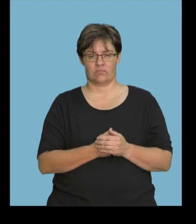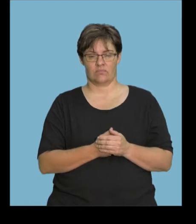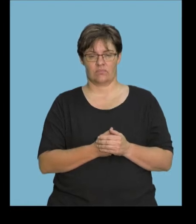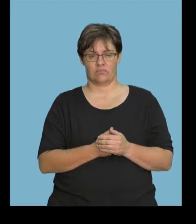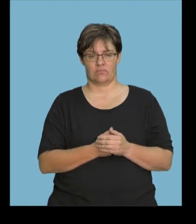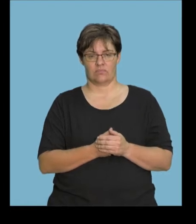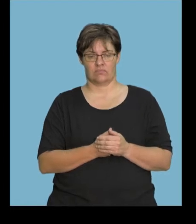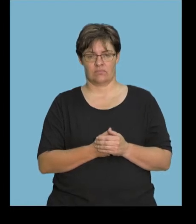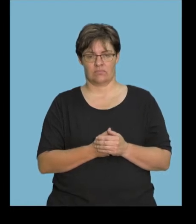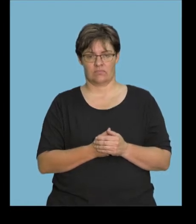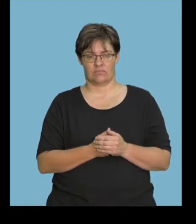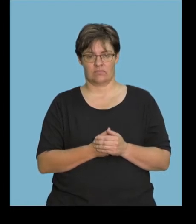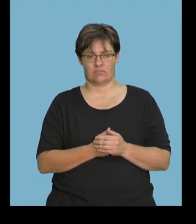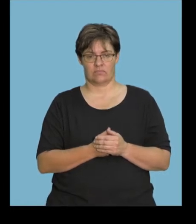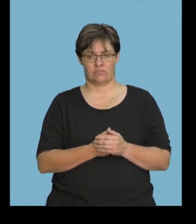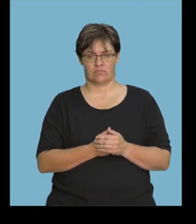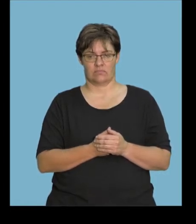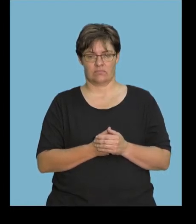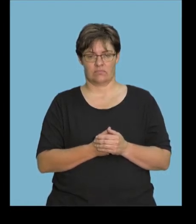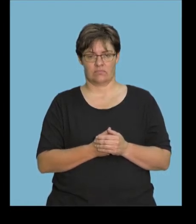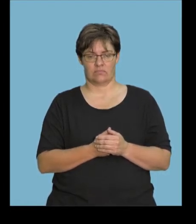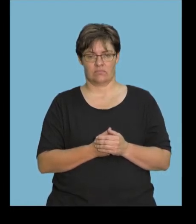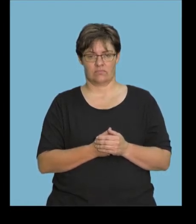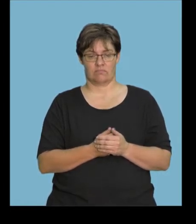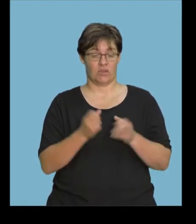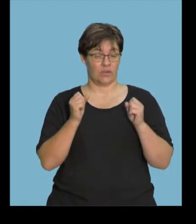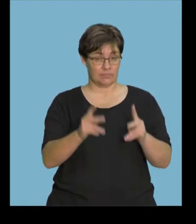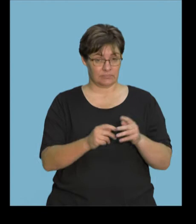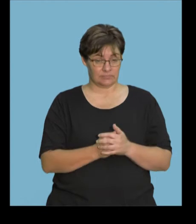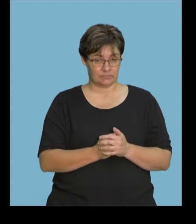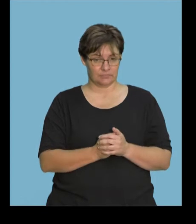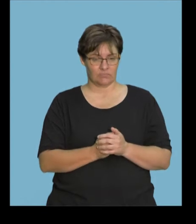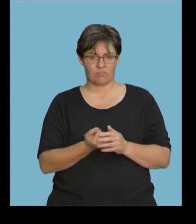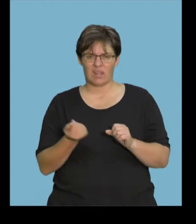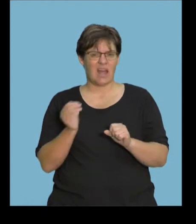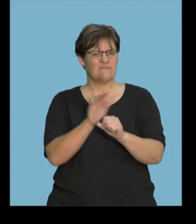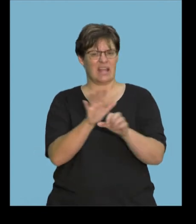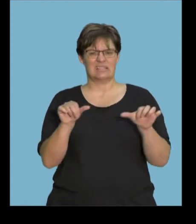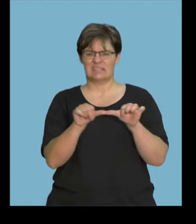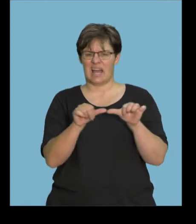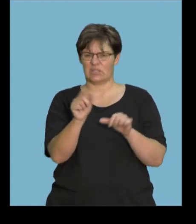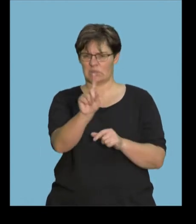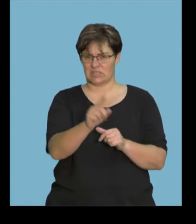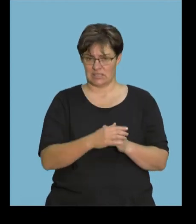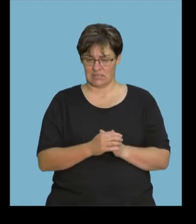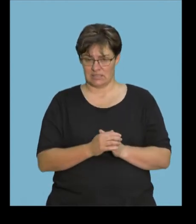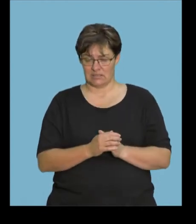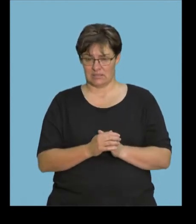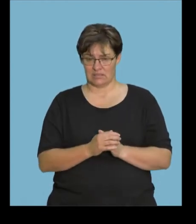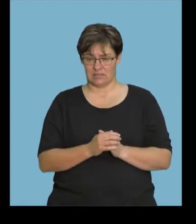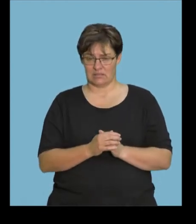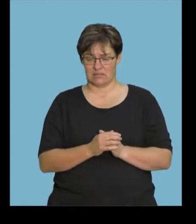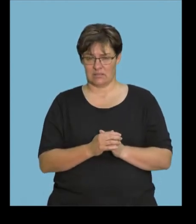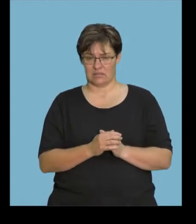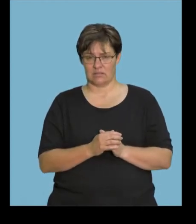So these are actually pulling towards each other, okay? So what affects the size of the force? Okay, now the